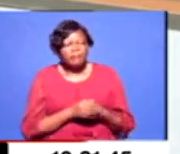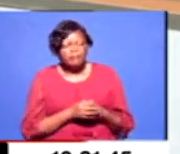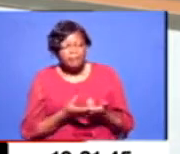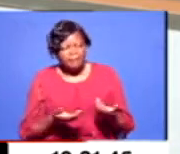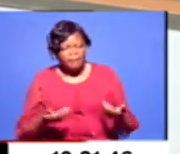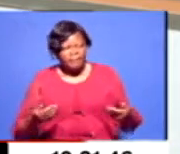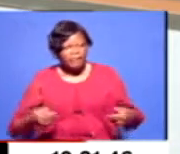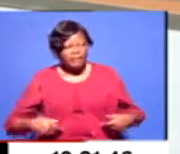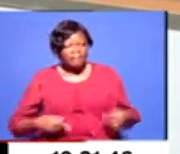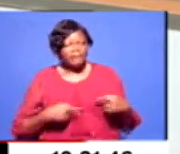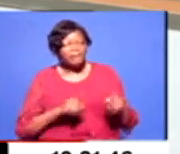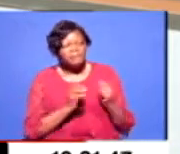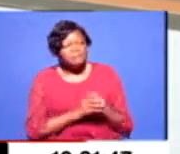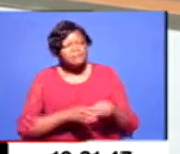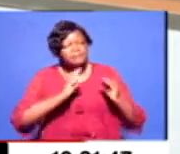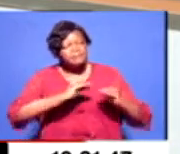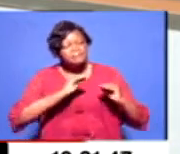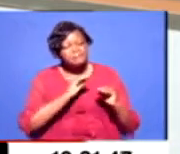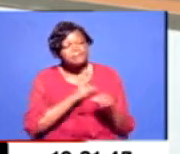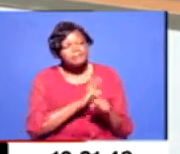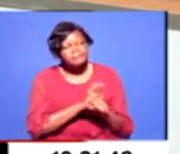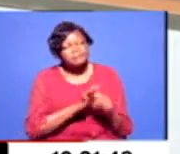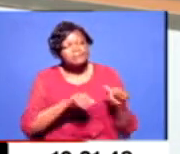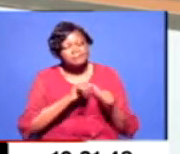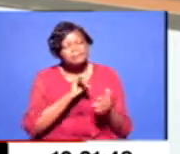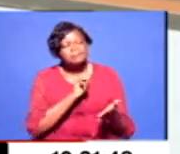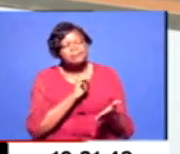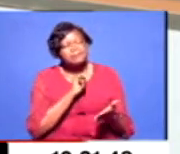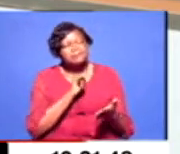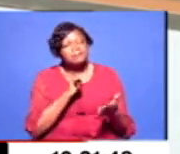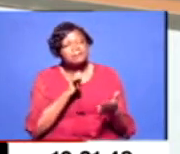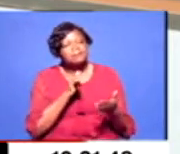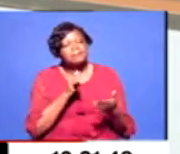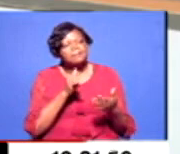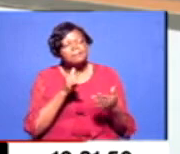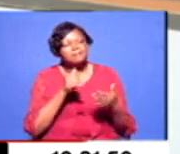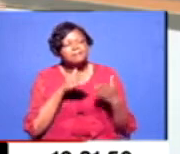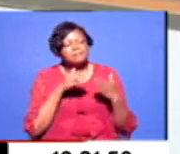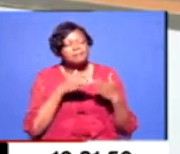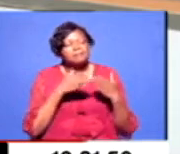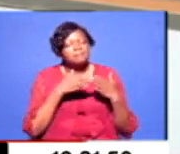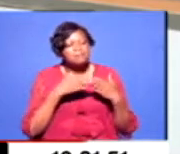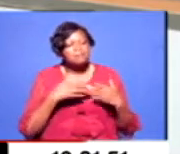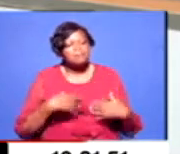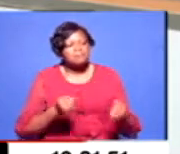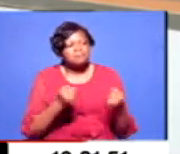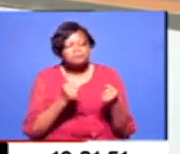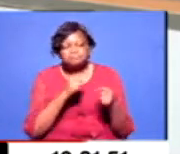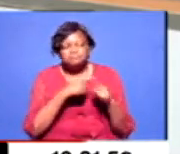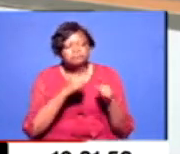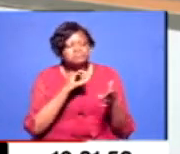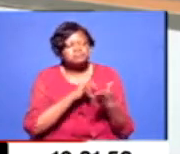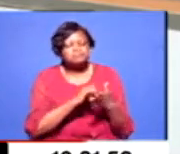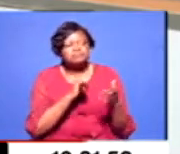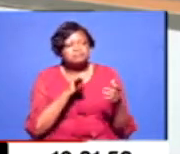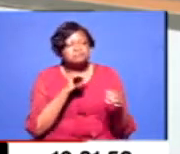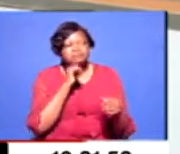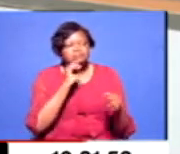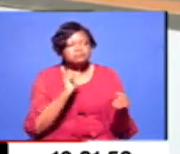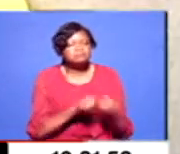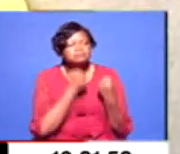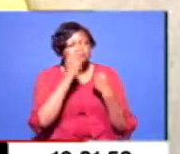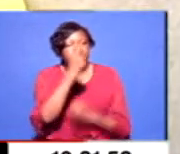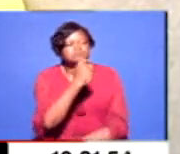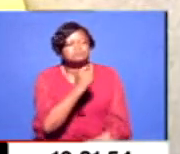they are taught a lot about reproduction health, both boys and girls. Mm-hmm. That is not happening in the country.